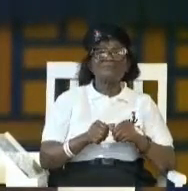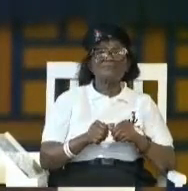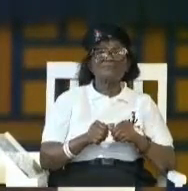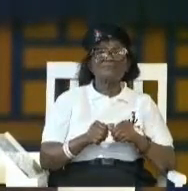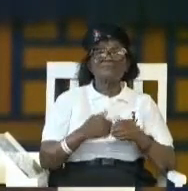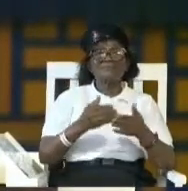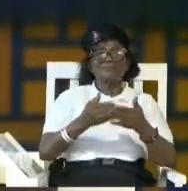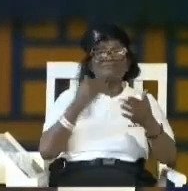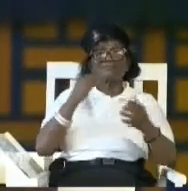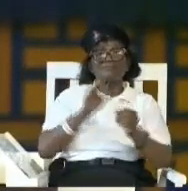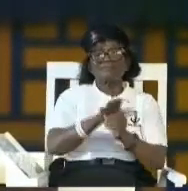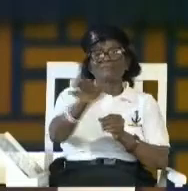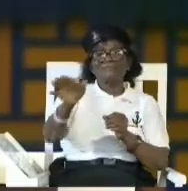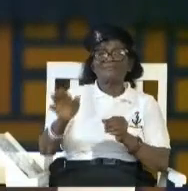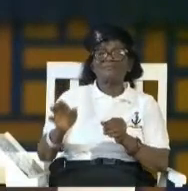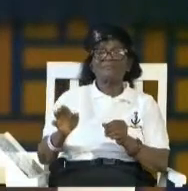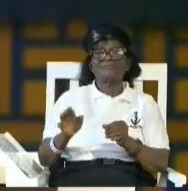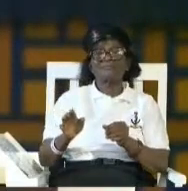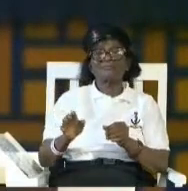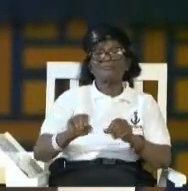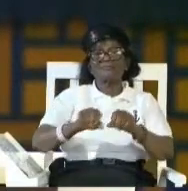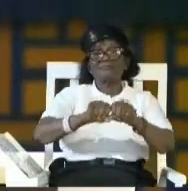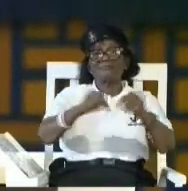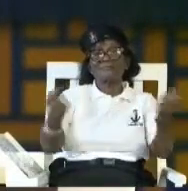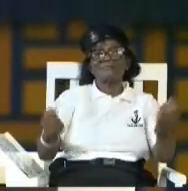before coronavirus broke